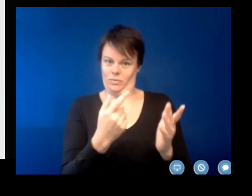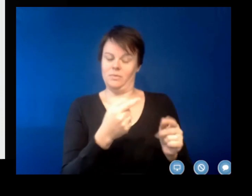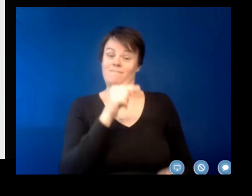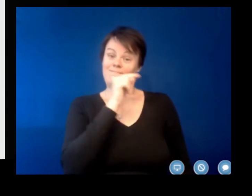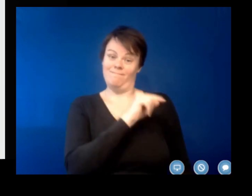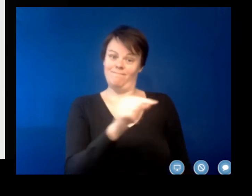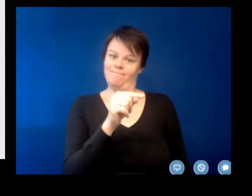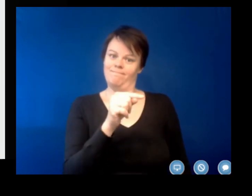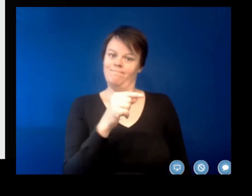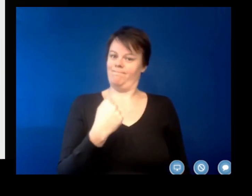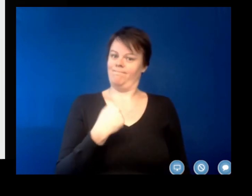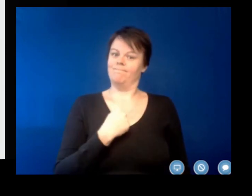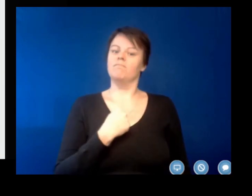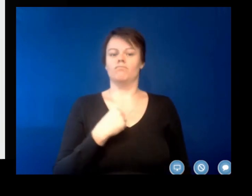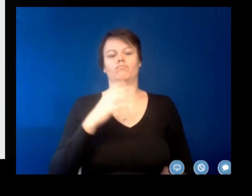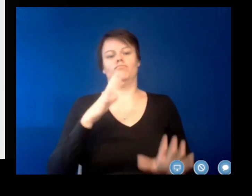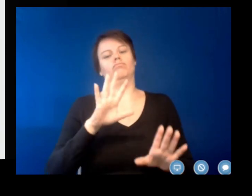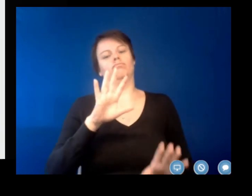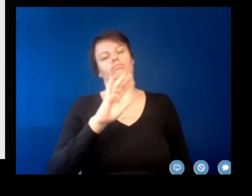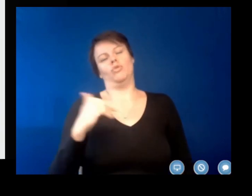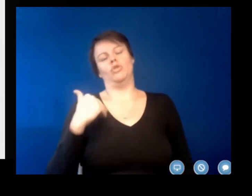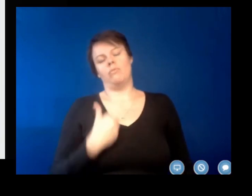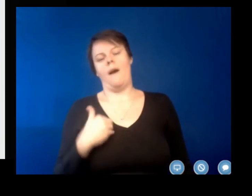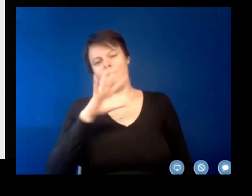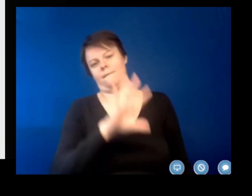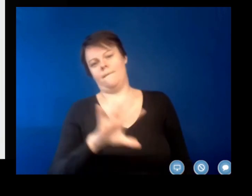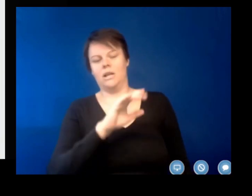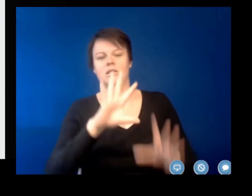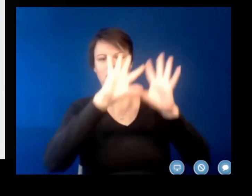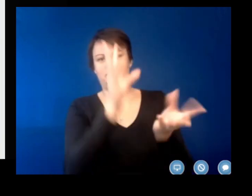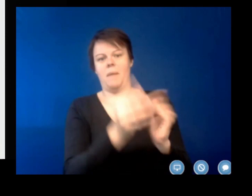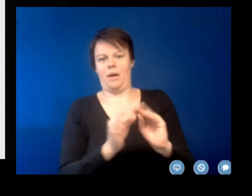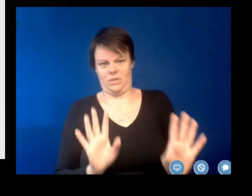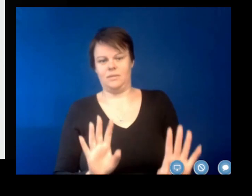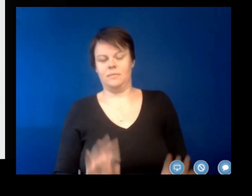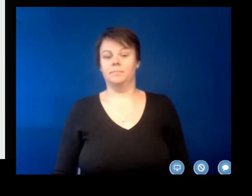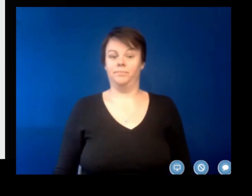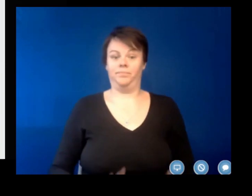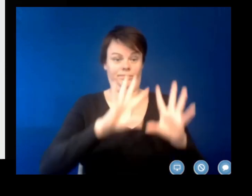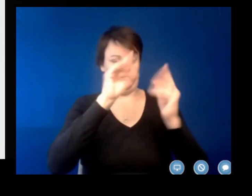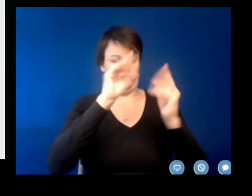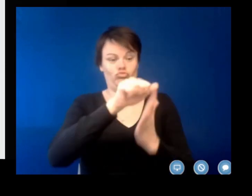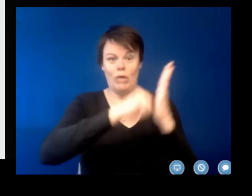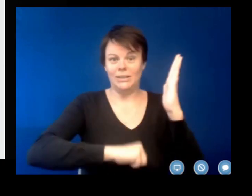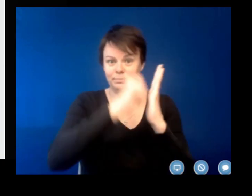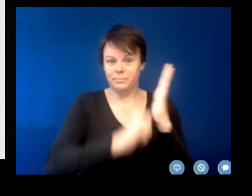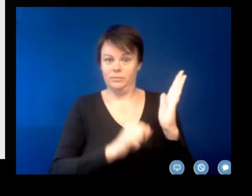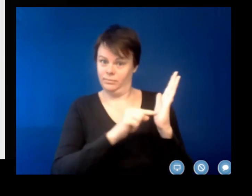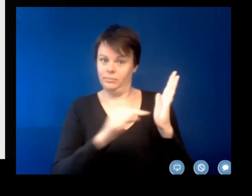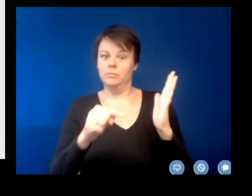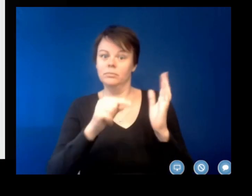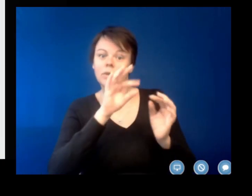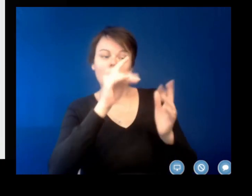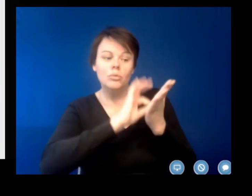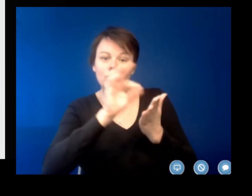people, by having this knowledge and by being in a global situation, how do they understand